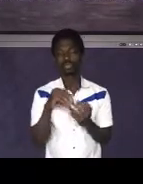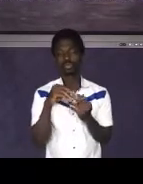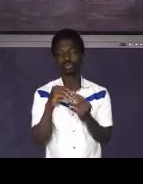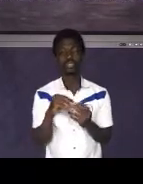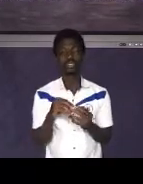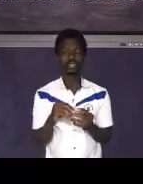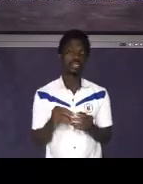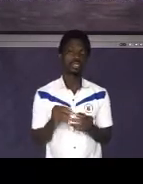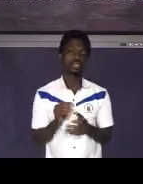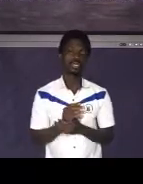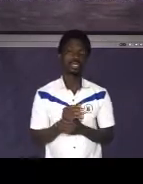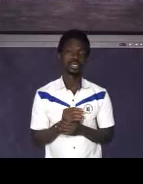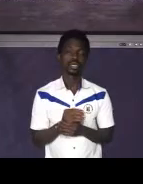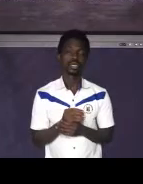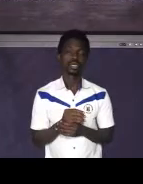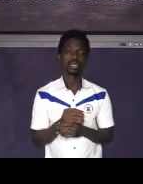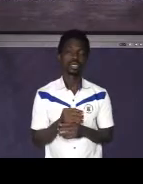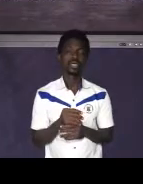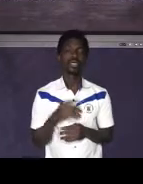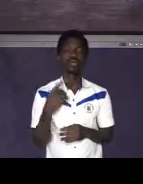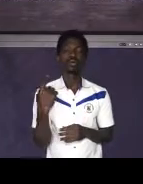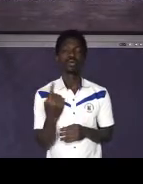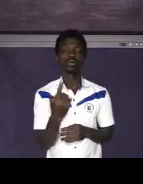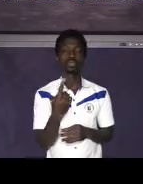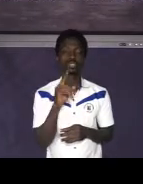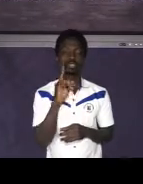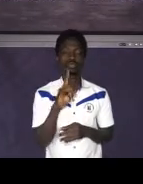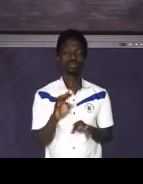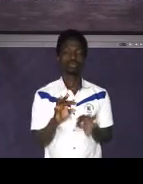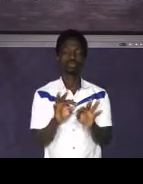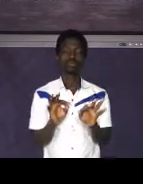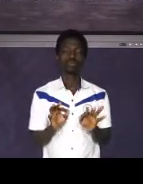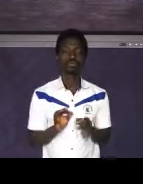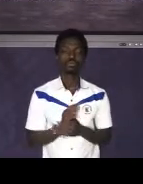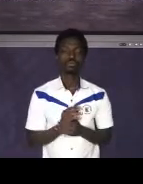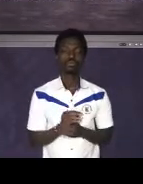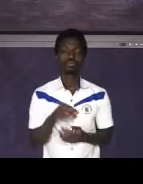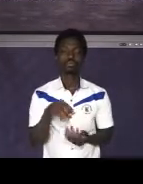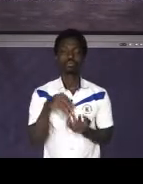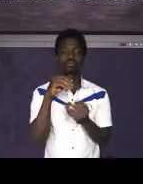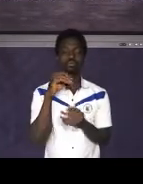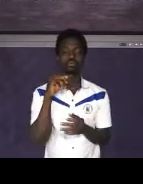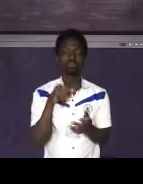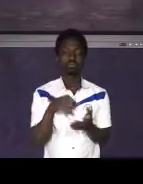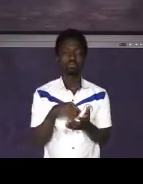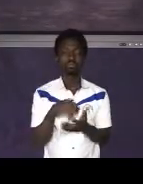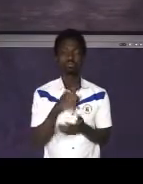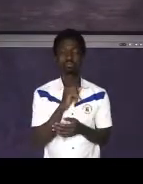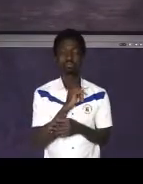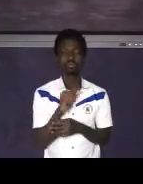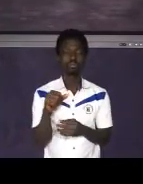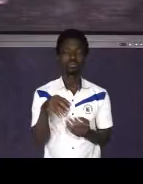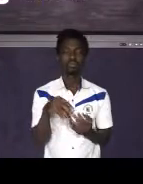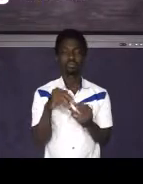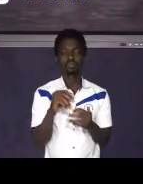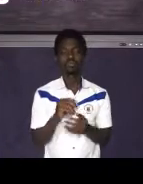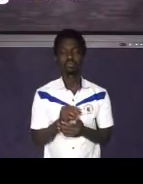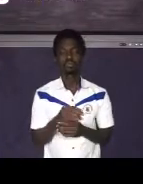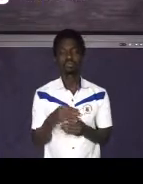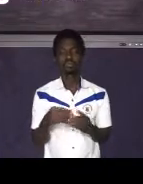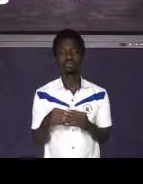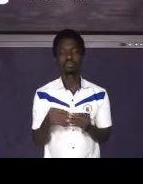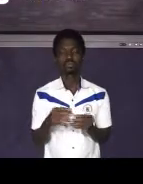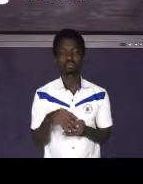senses. Uncountable nouns have only one form, except in certain specialized